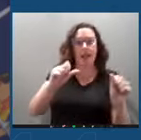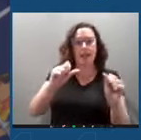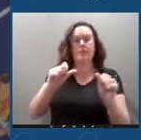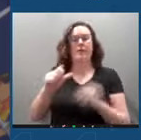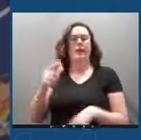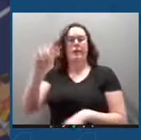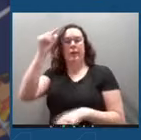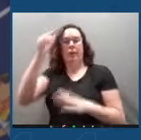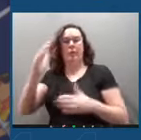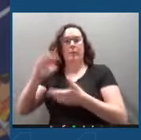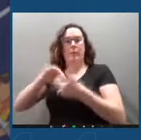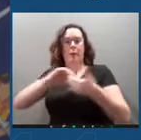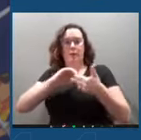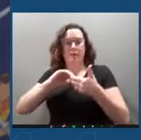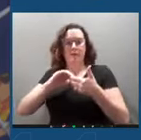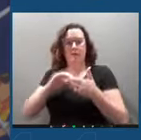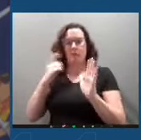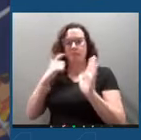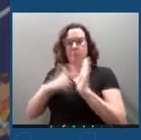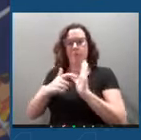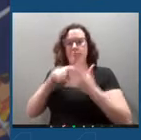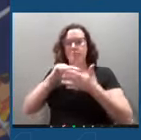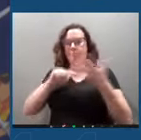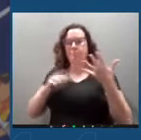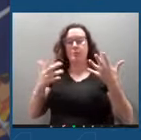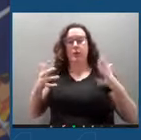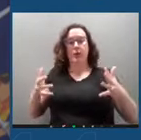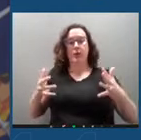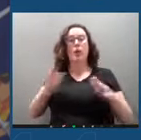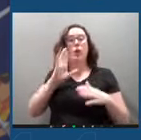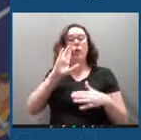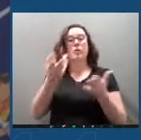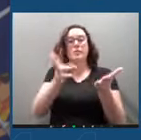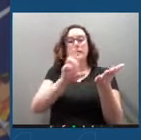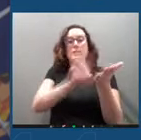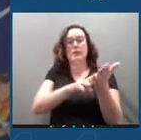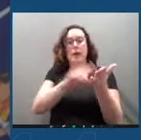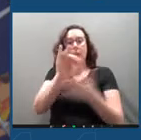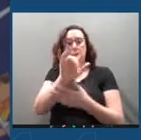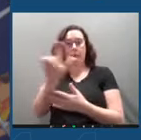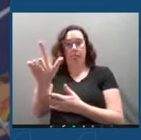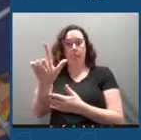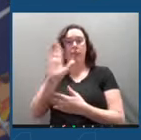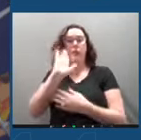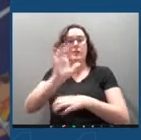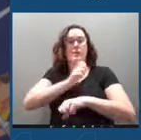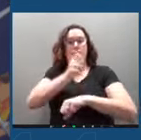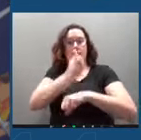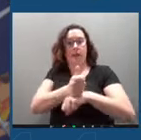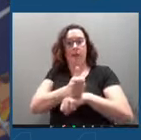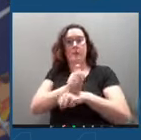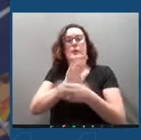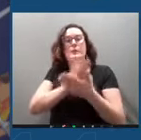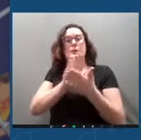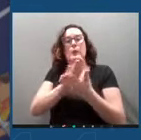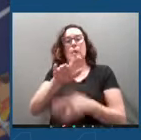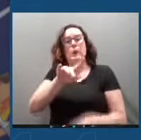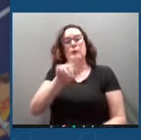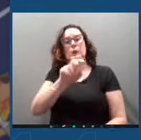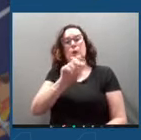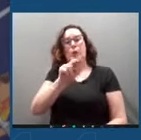to sign a bill that will authorize New York City's school zone speed limit camera program, allow that to be operated all